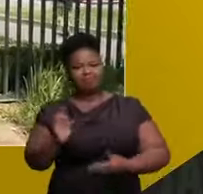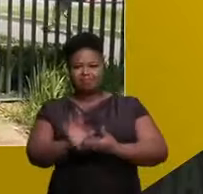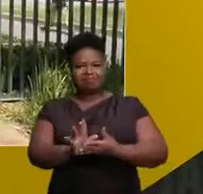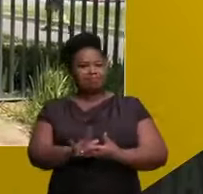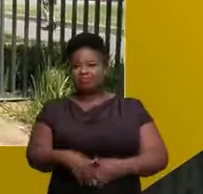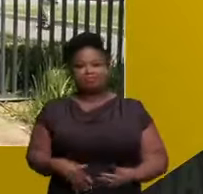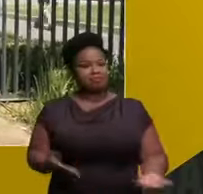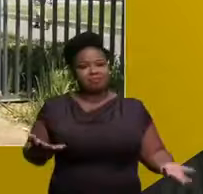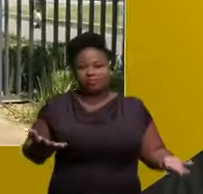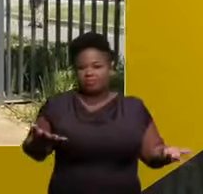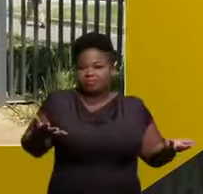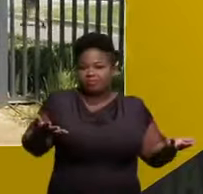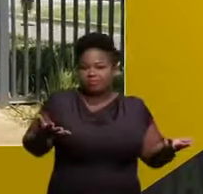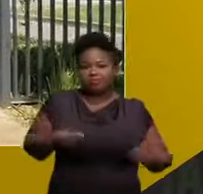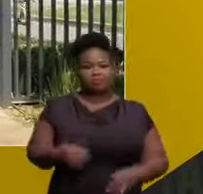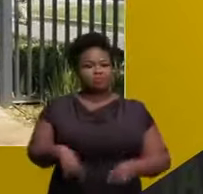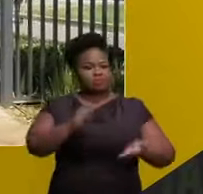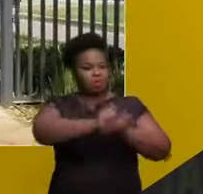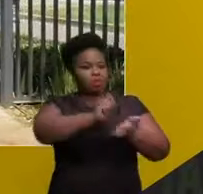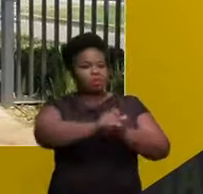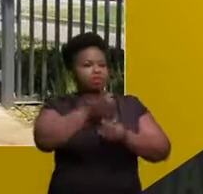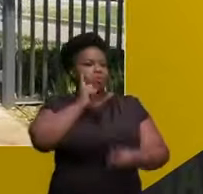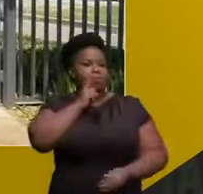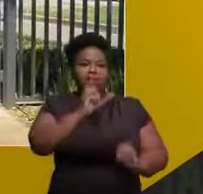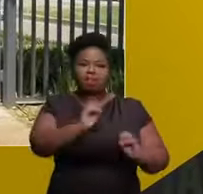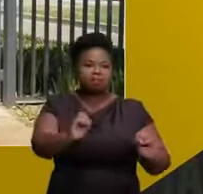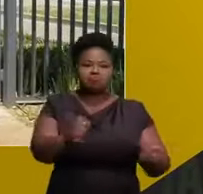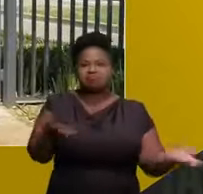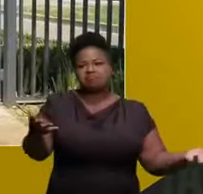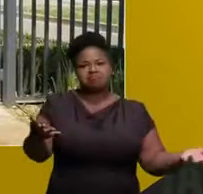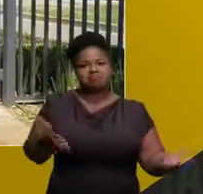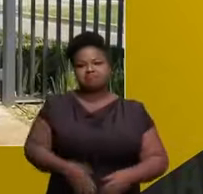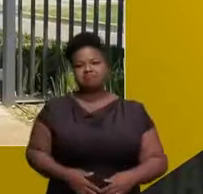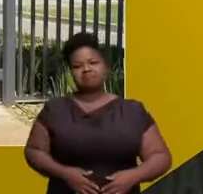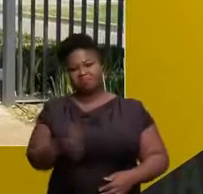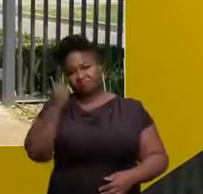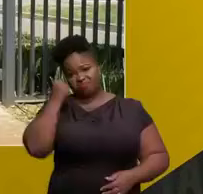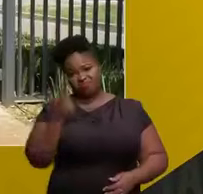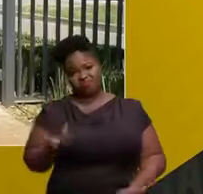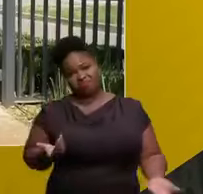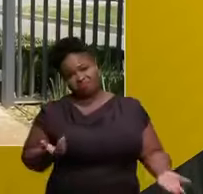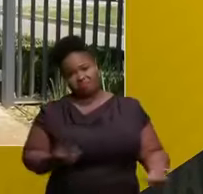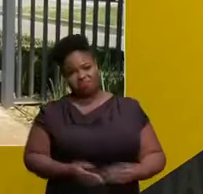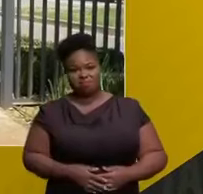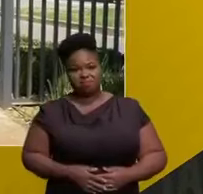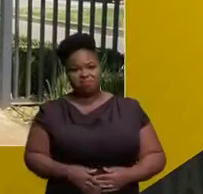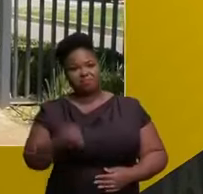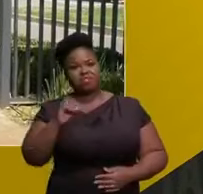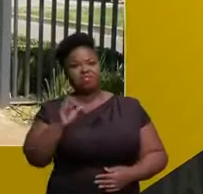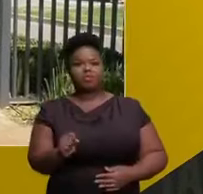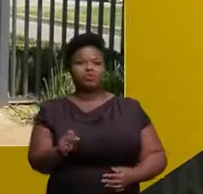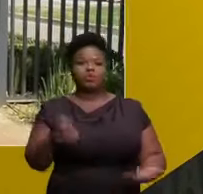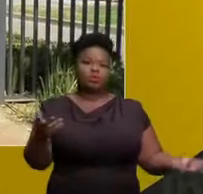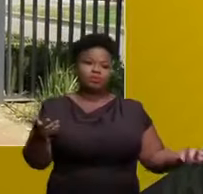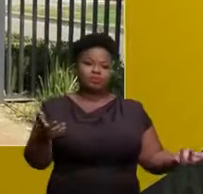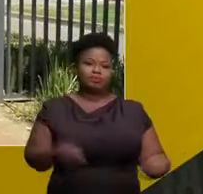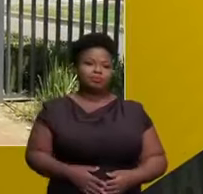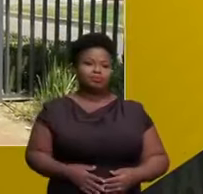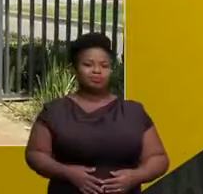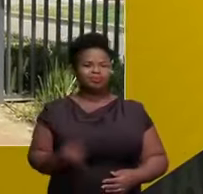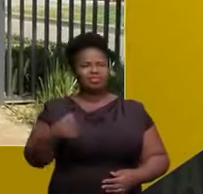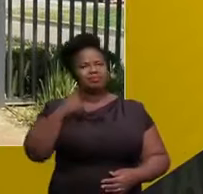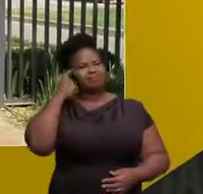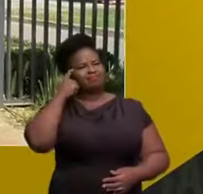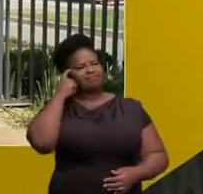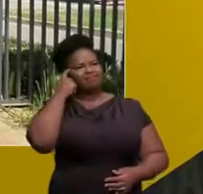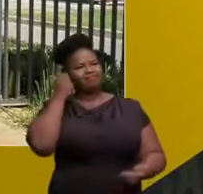no written warnings or whatever, you understand? So I'm asking